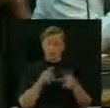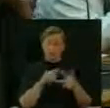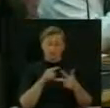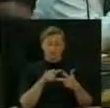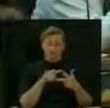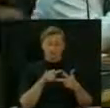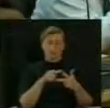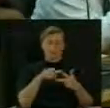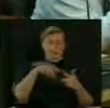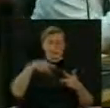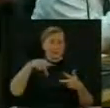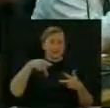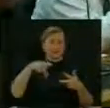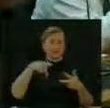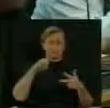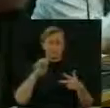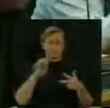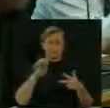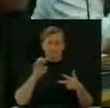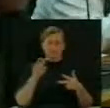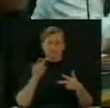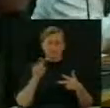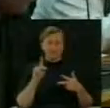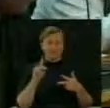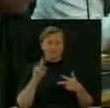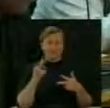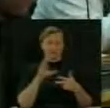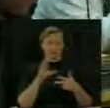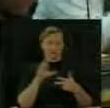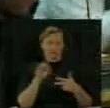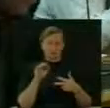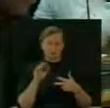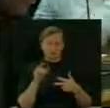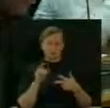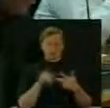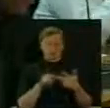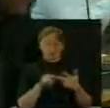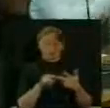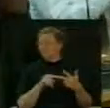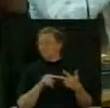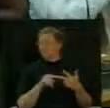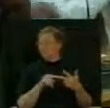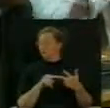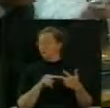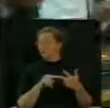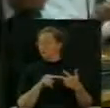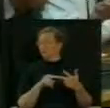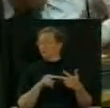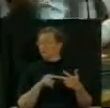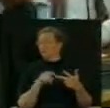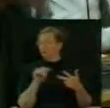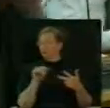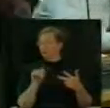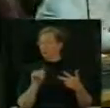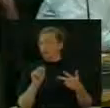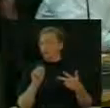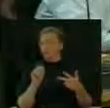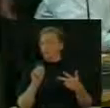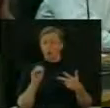is the auto allowance, one is the P-card use, and the other one is the Knox hospitality count.